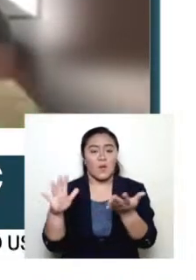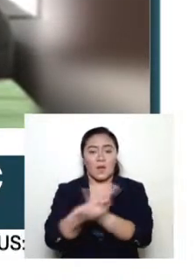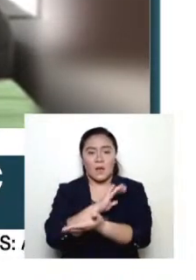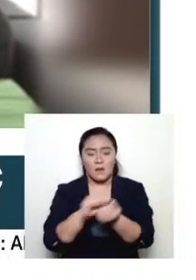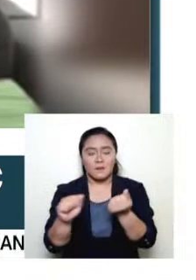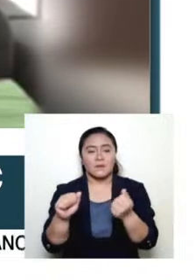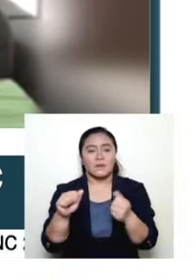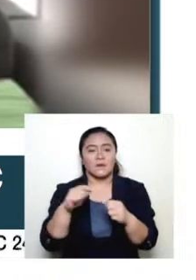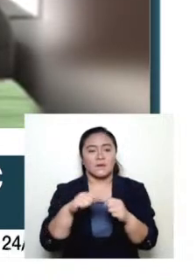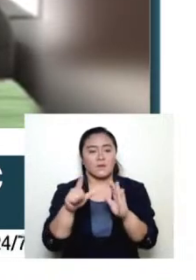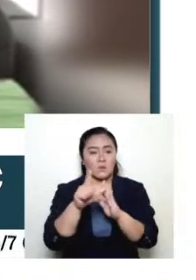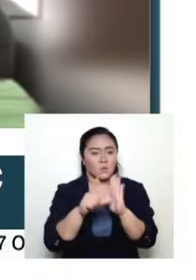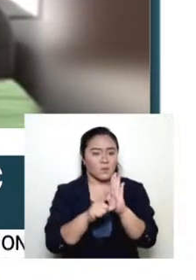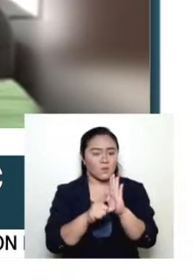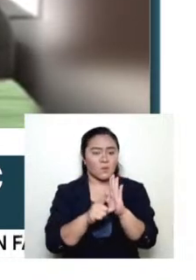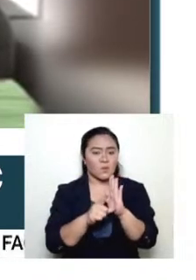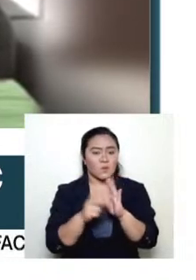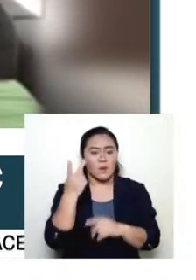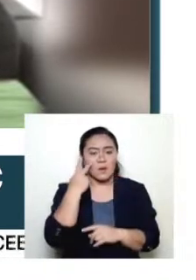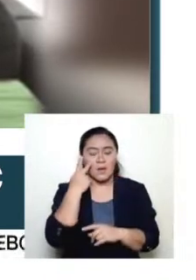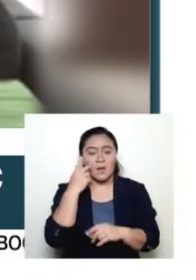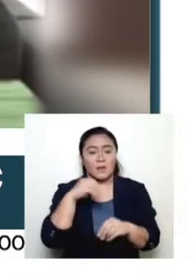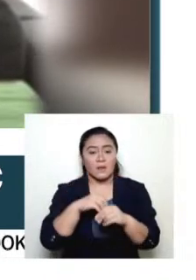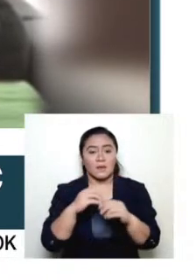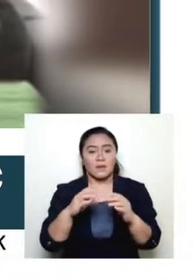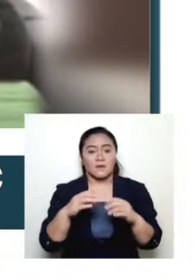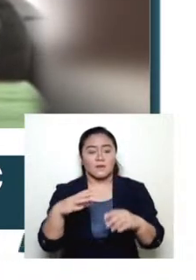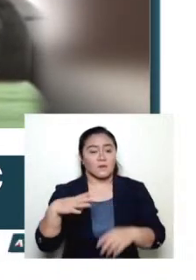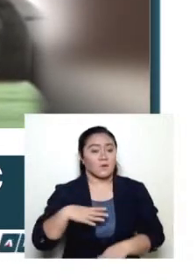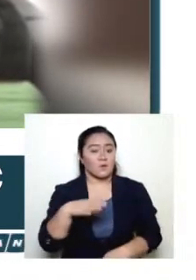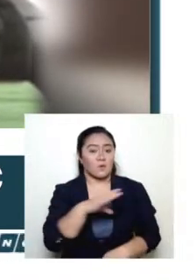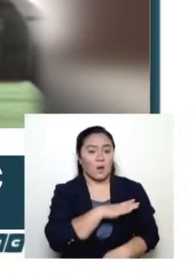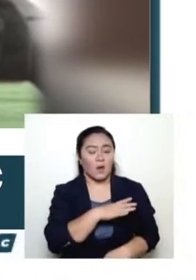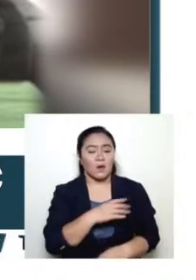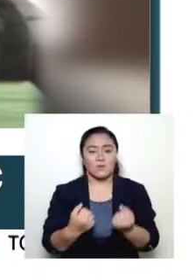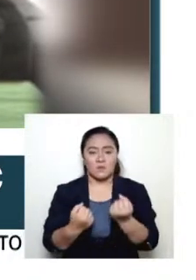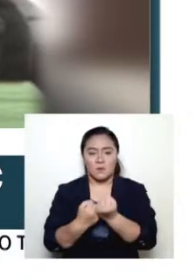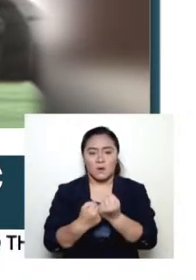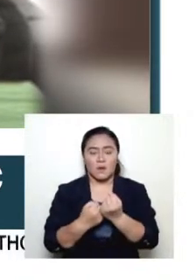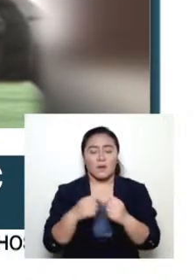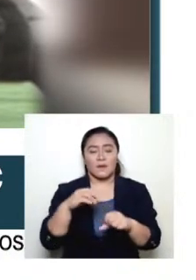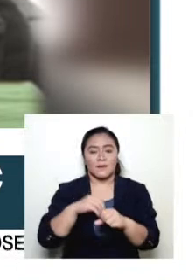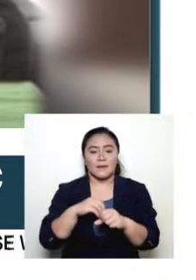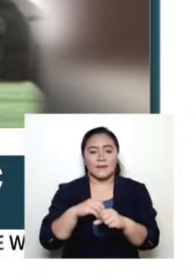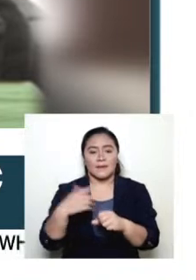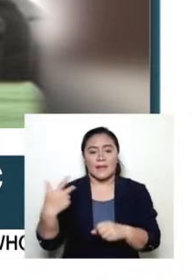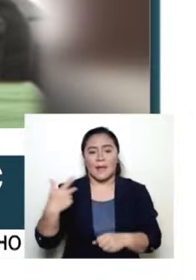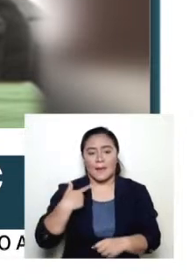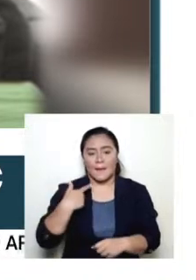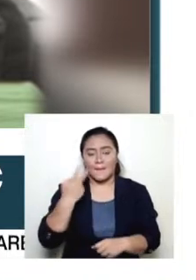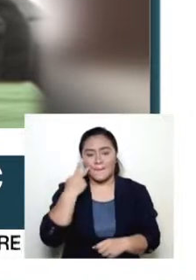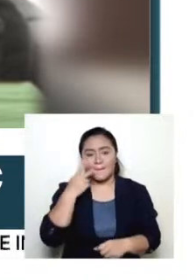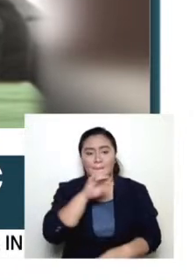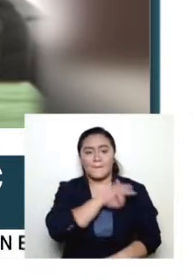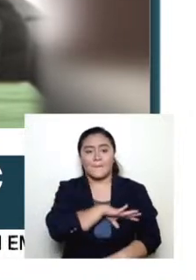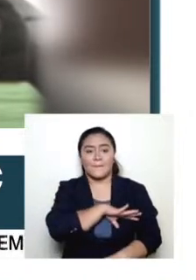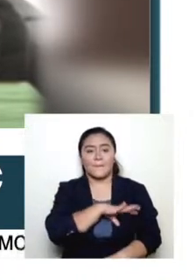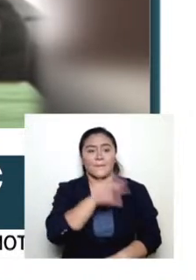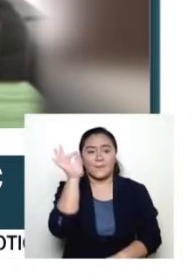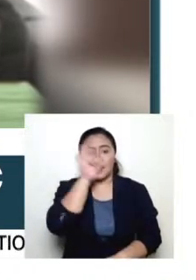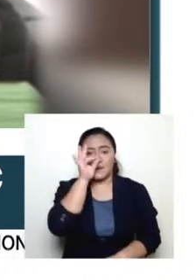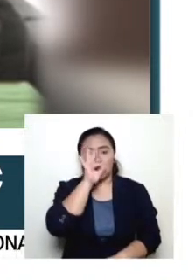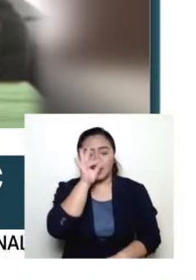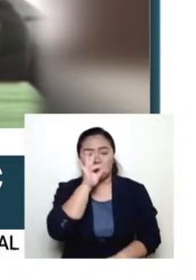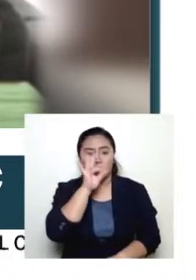mean, all these things I did during Congress, and even the Marcos camp would know this, were all for the benefit of the Filipino people.